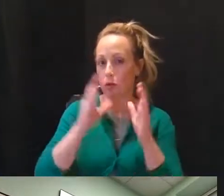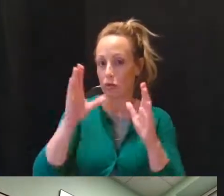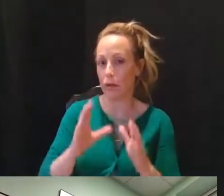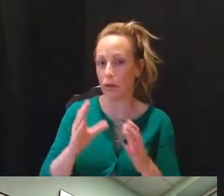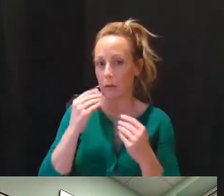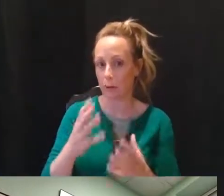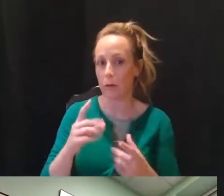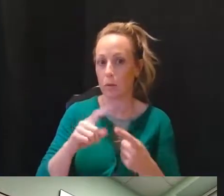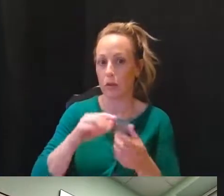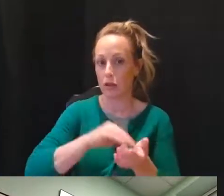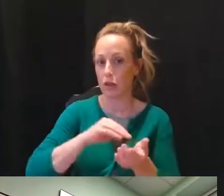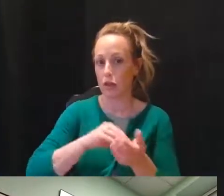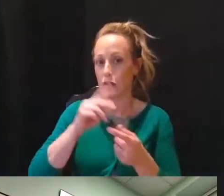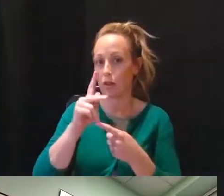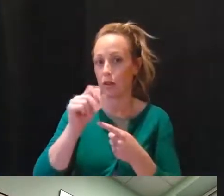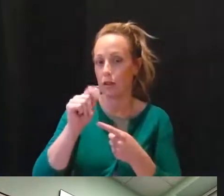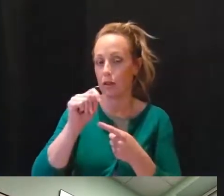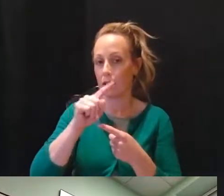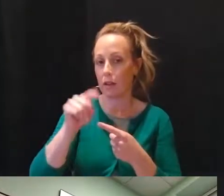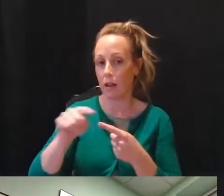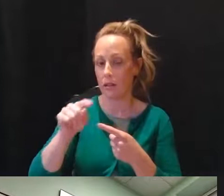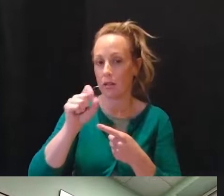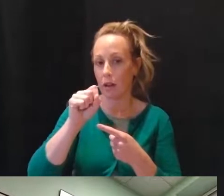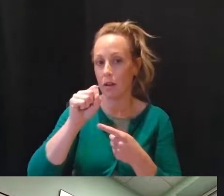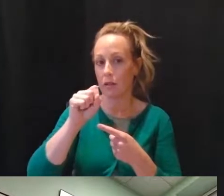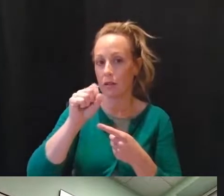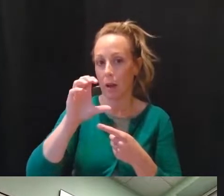the Medical Director of the Scott County Health Department,